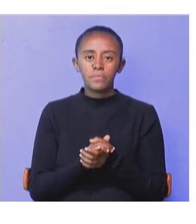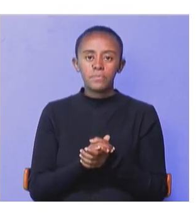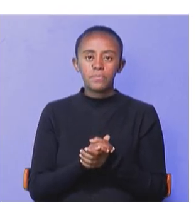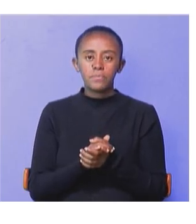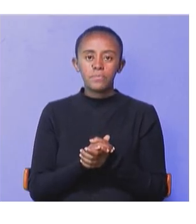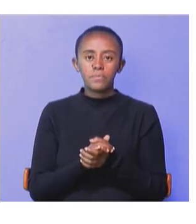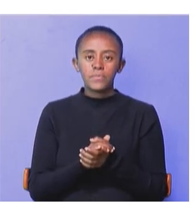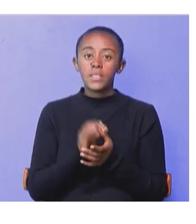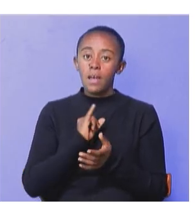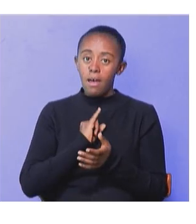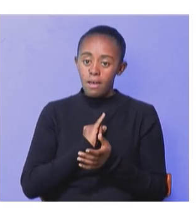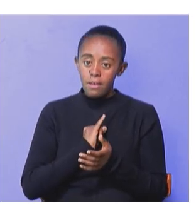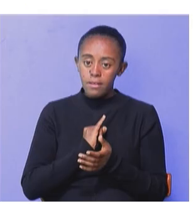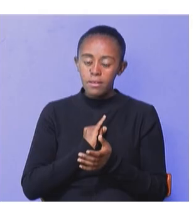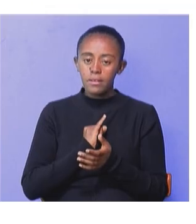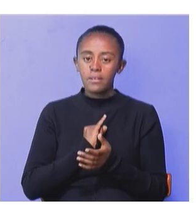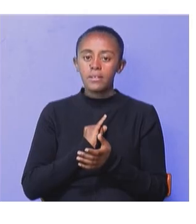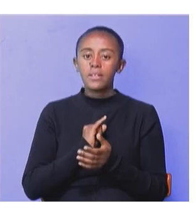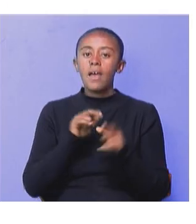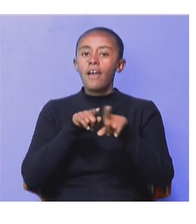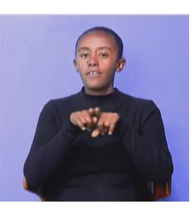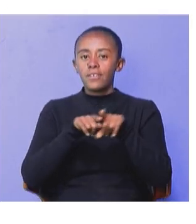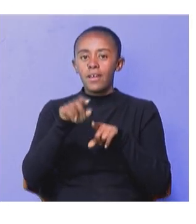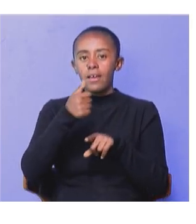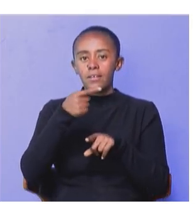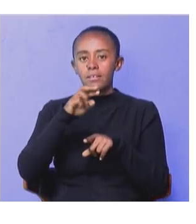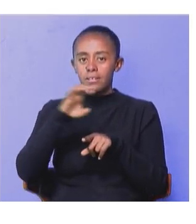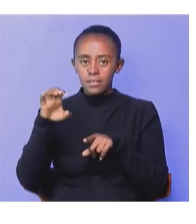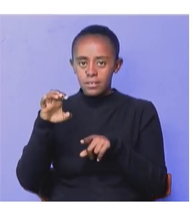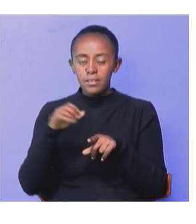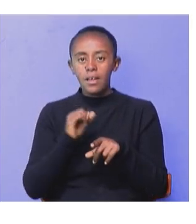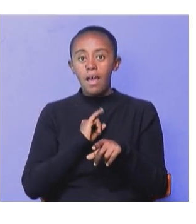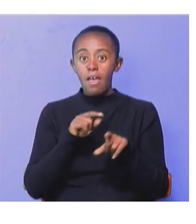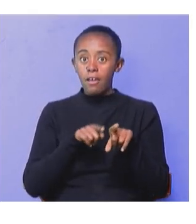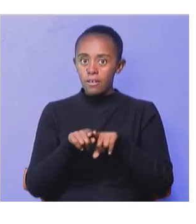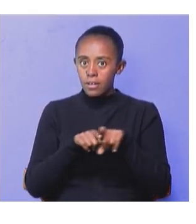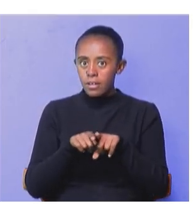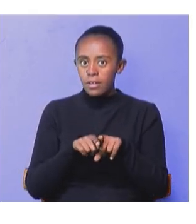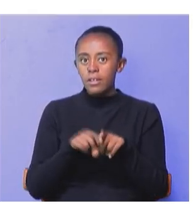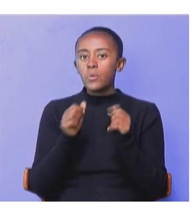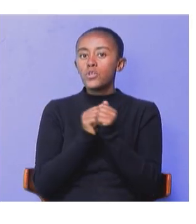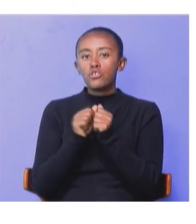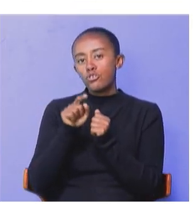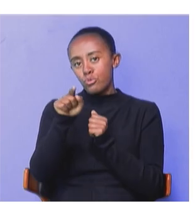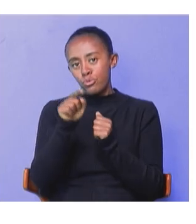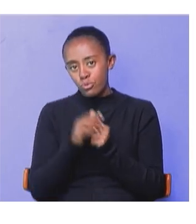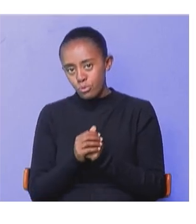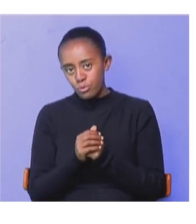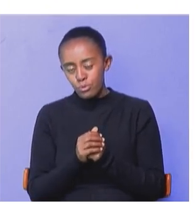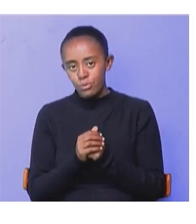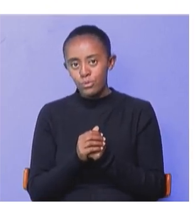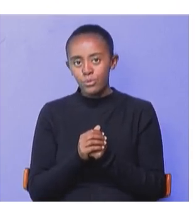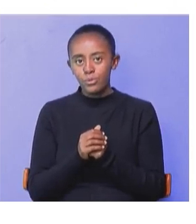I agree. I agree with you.